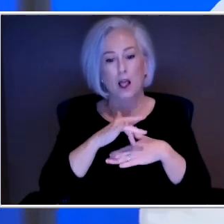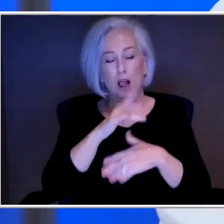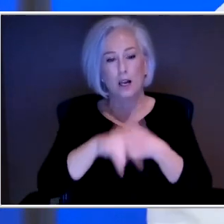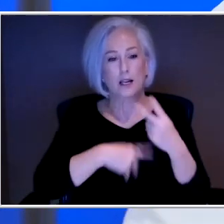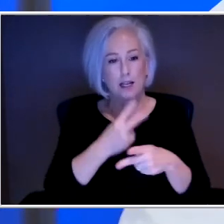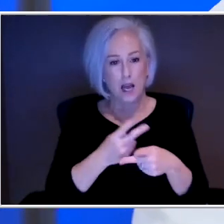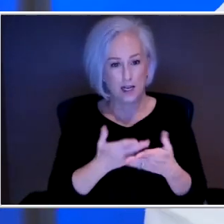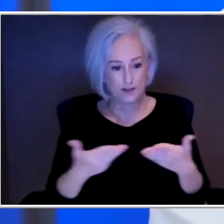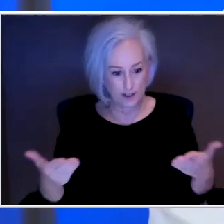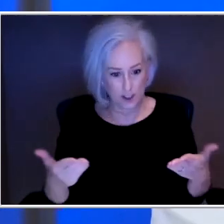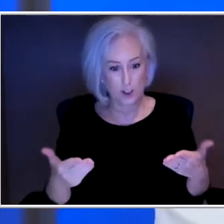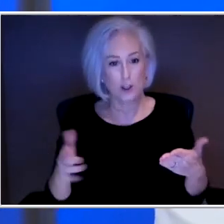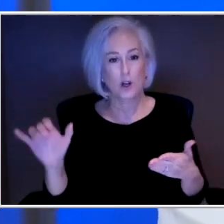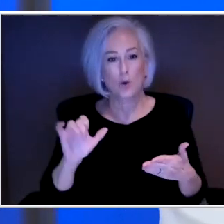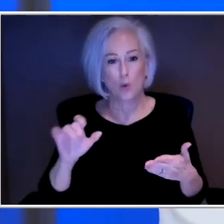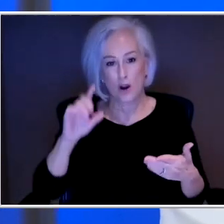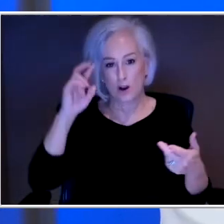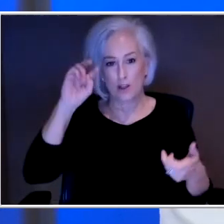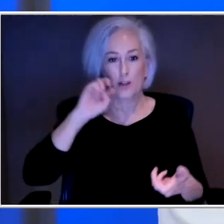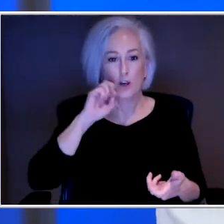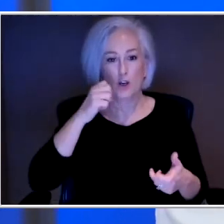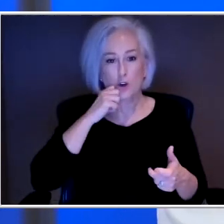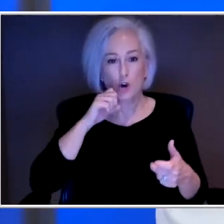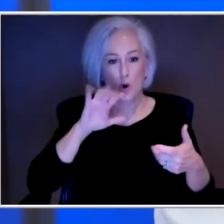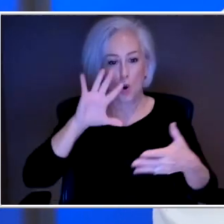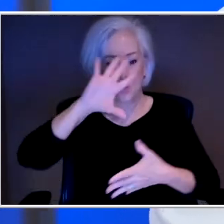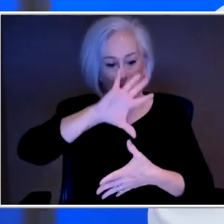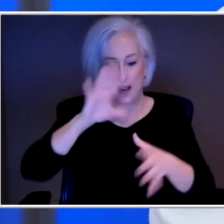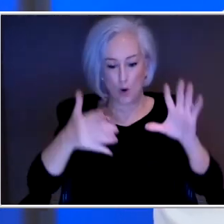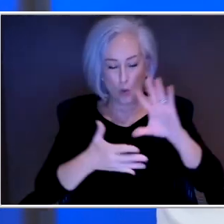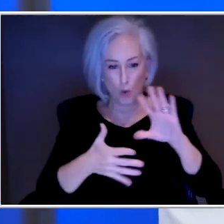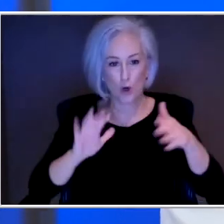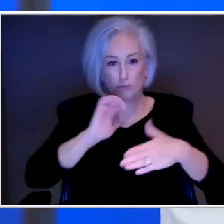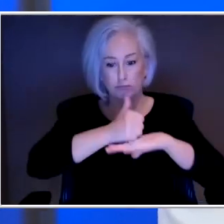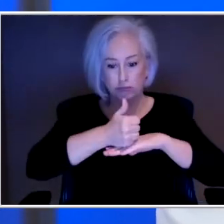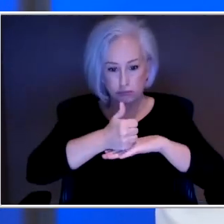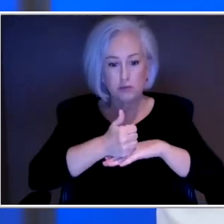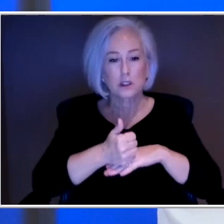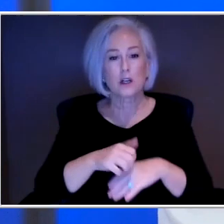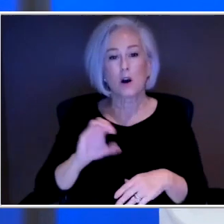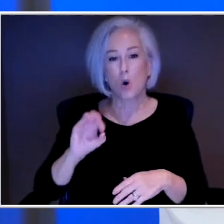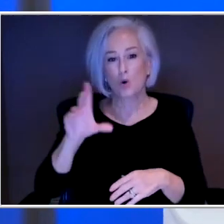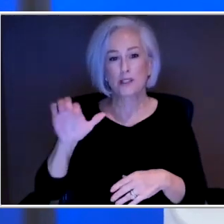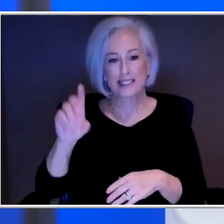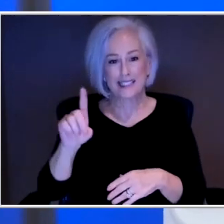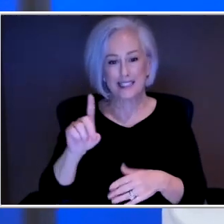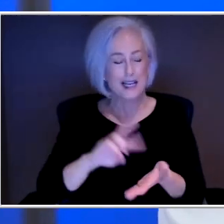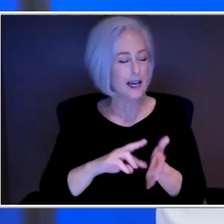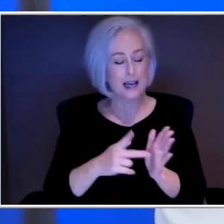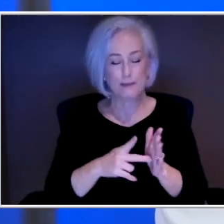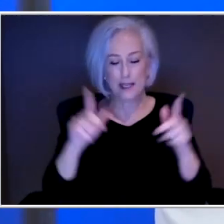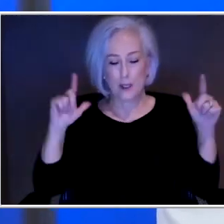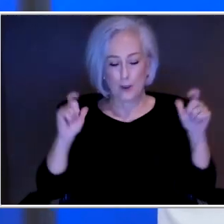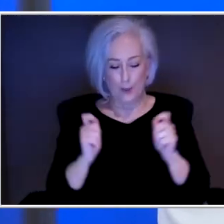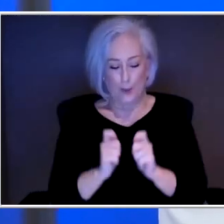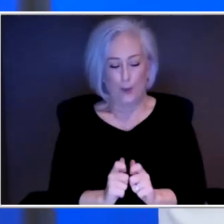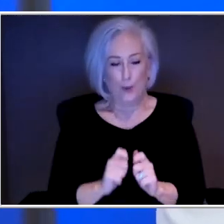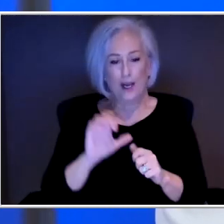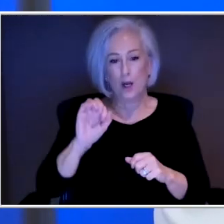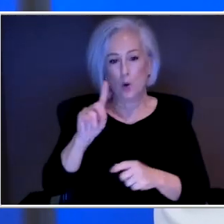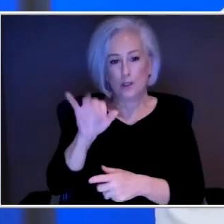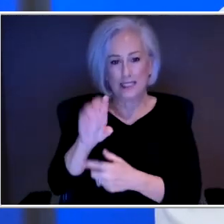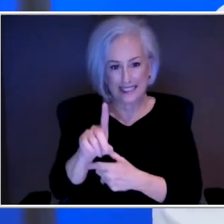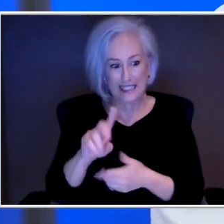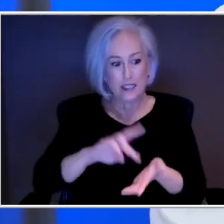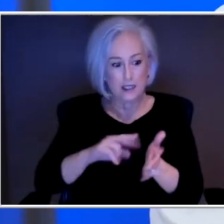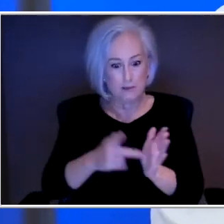things where those neural networks are really, really instantiated, and OCD is probably on the extreme, anorexia and OCD are on the extreme end of that, where you have really,